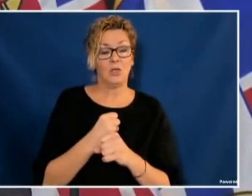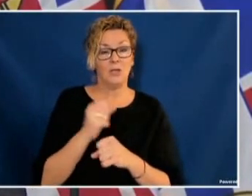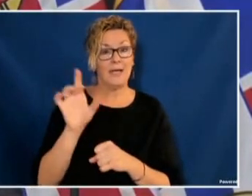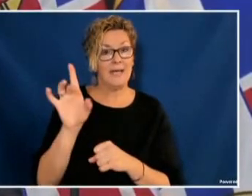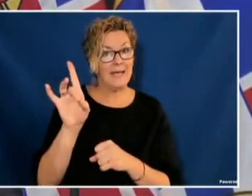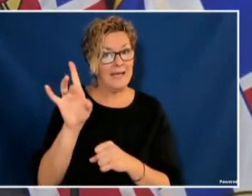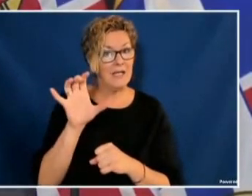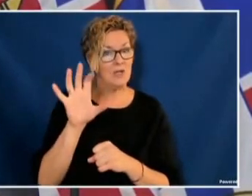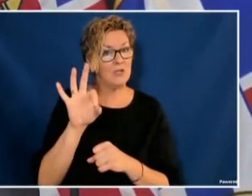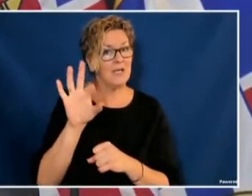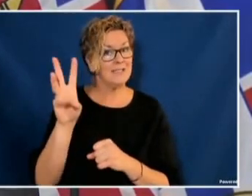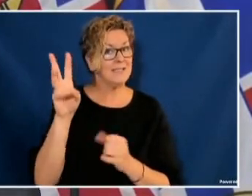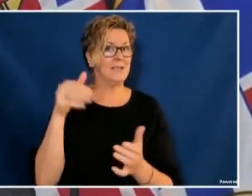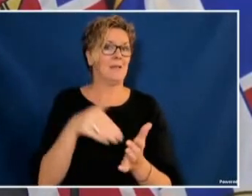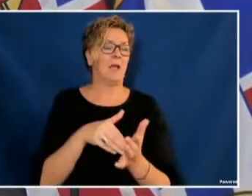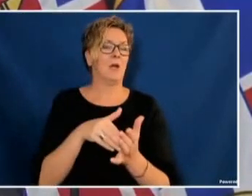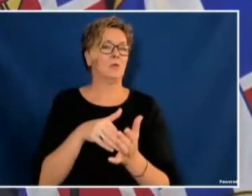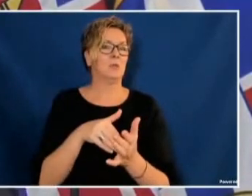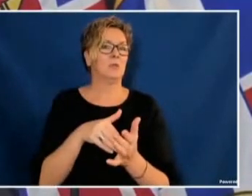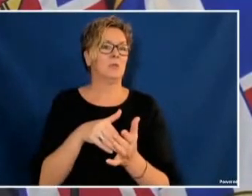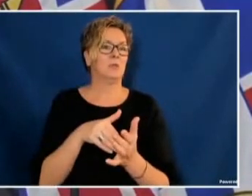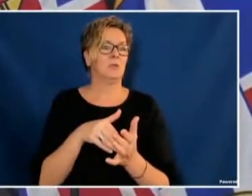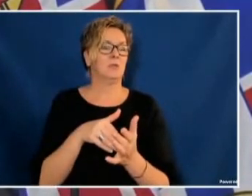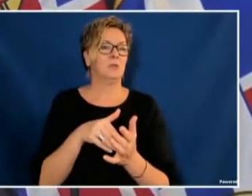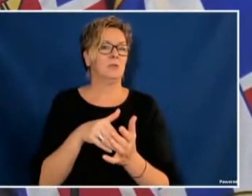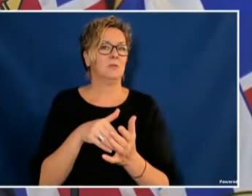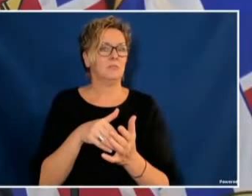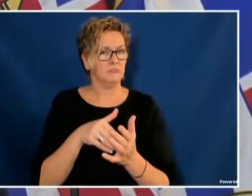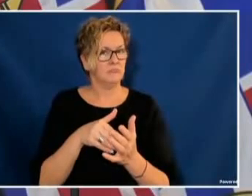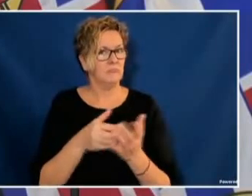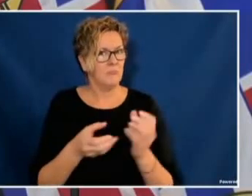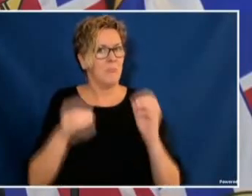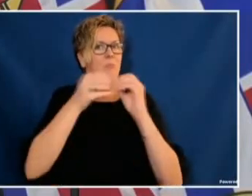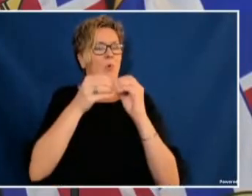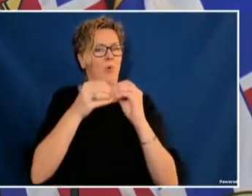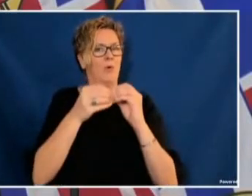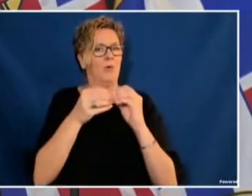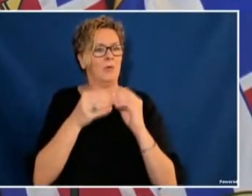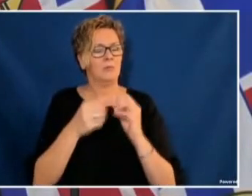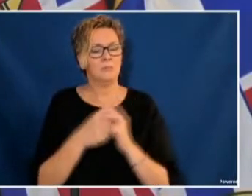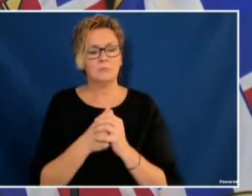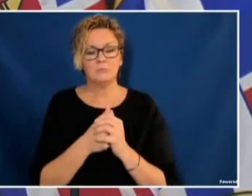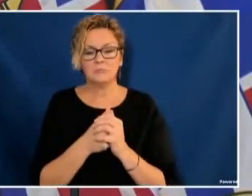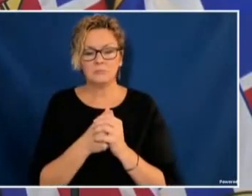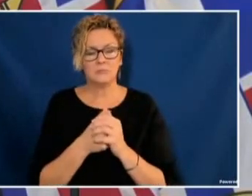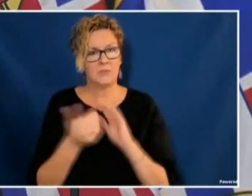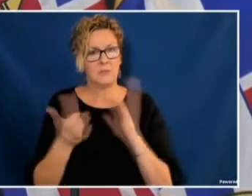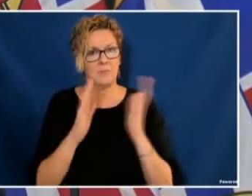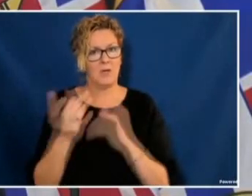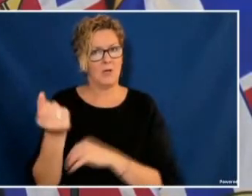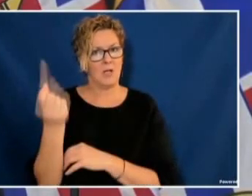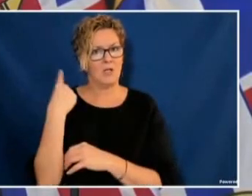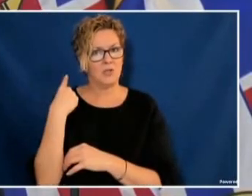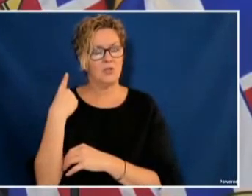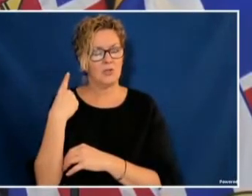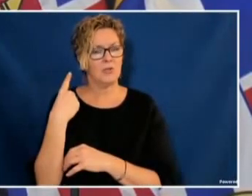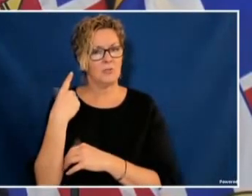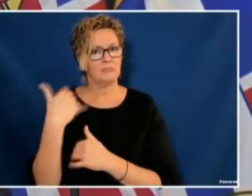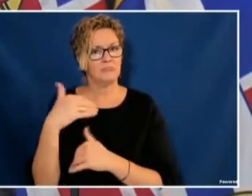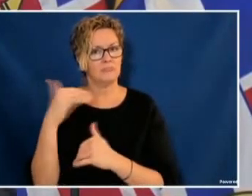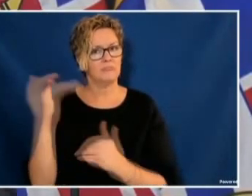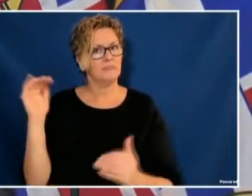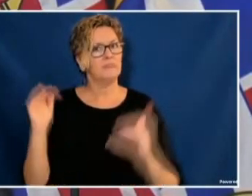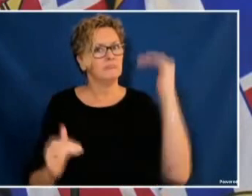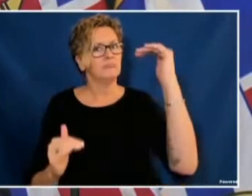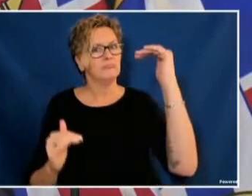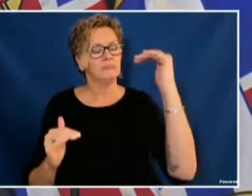235,400,000 pairs of gloves, and just over 15 million gowns. In the last week, the number of the PPE that's arrived in BC since November